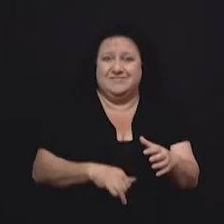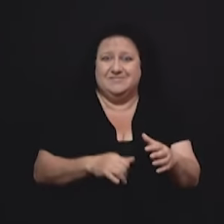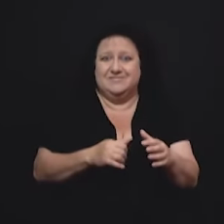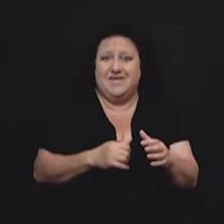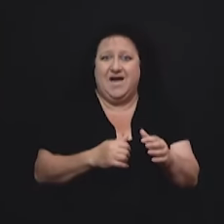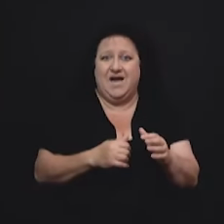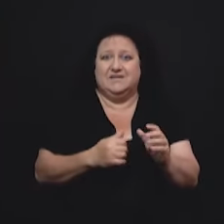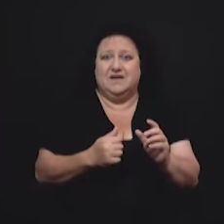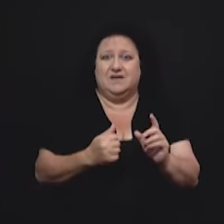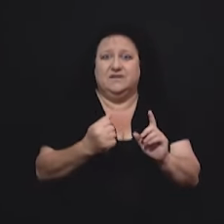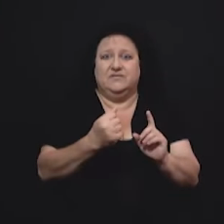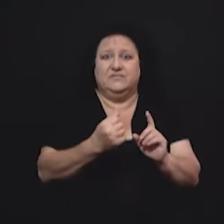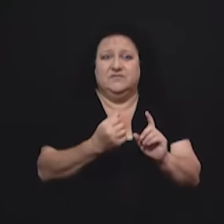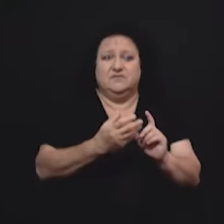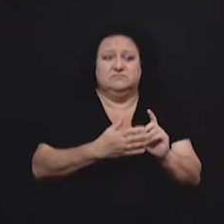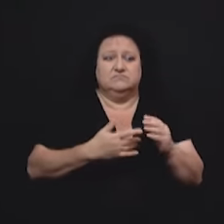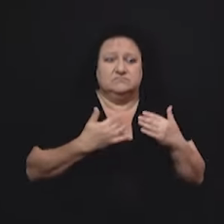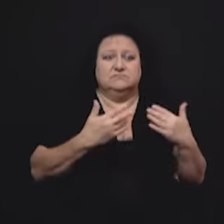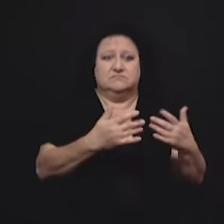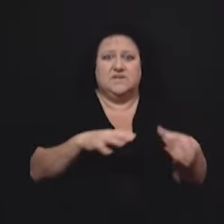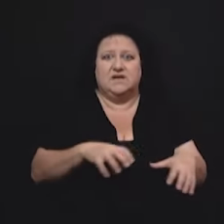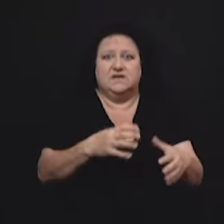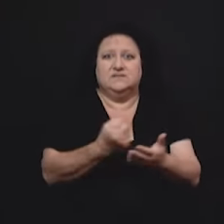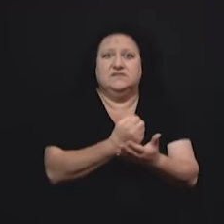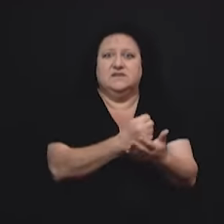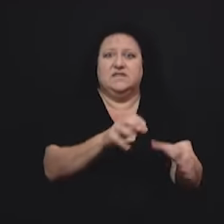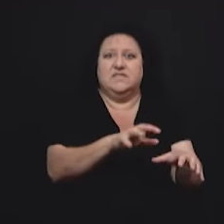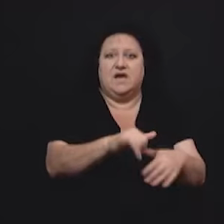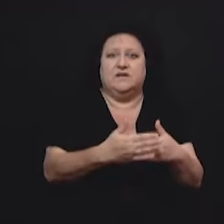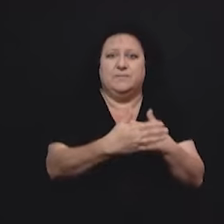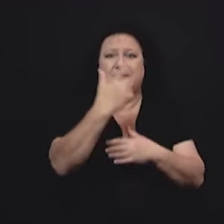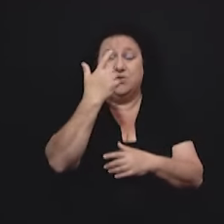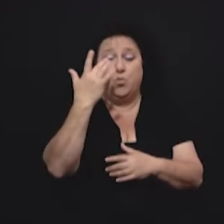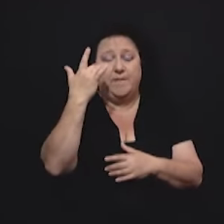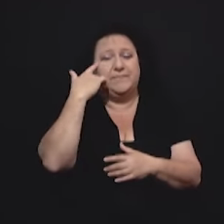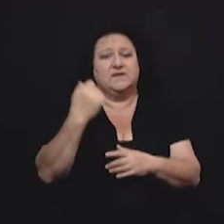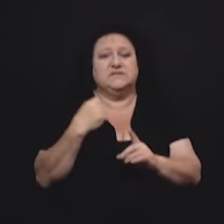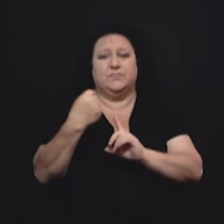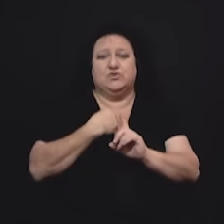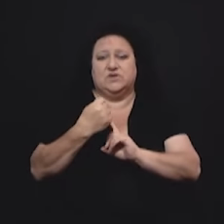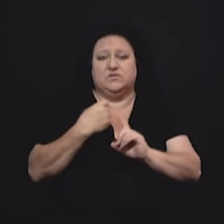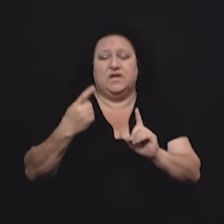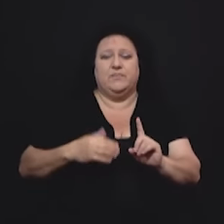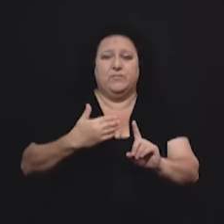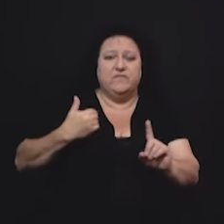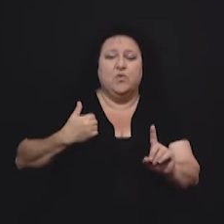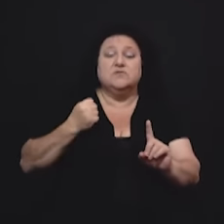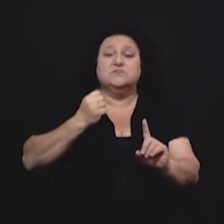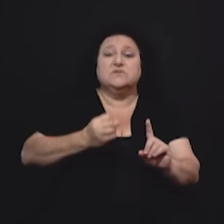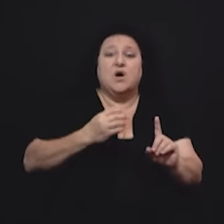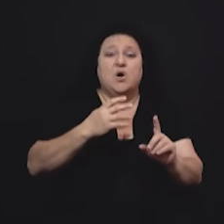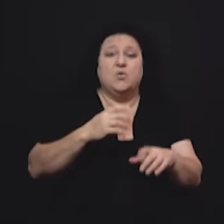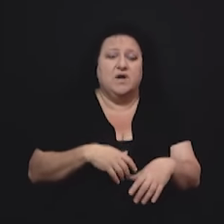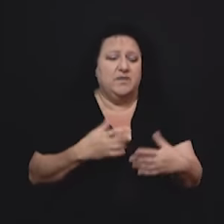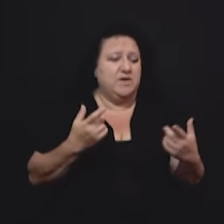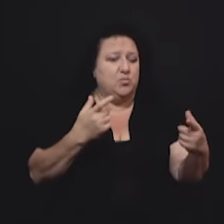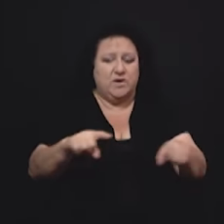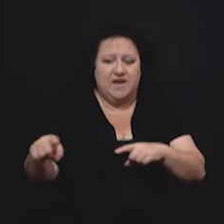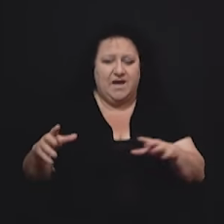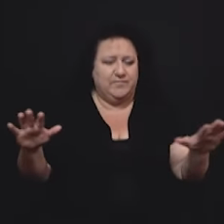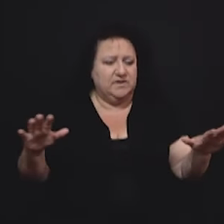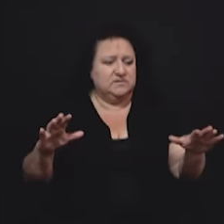under persecution. And so when people come in, when the world comes in and tries to tell us that we can't, what happens is it binds us together. So in many